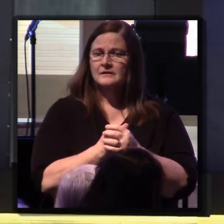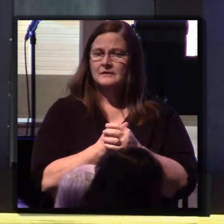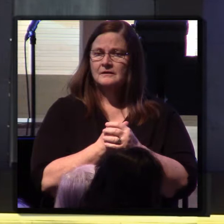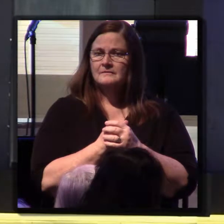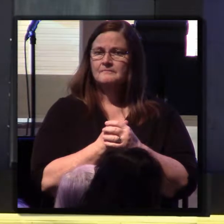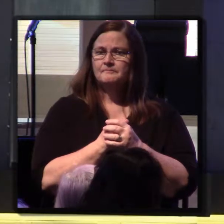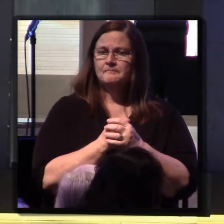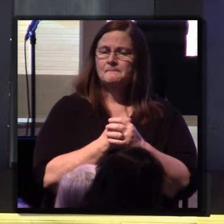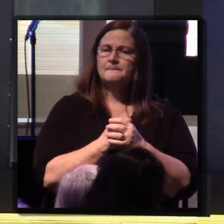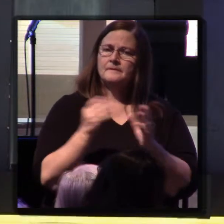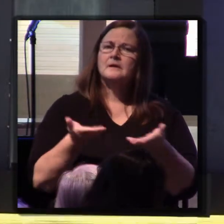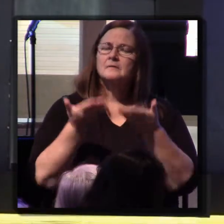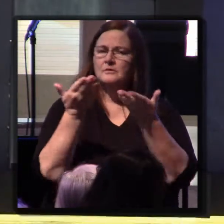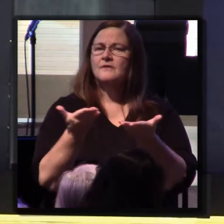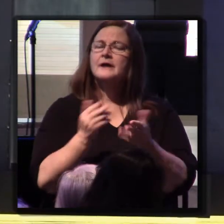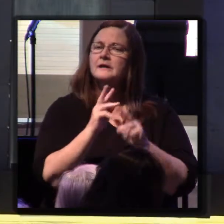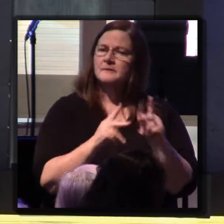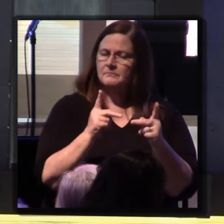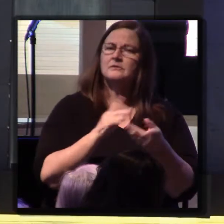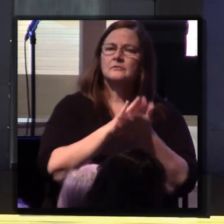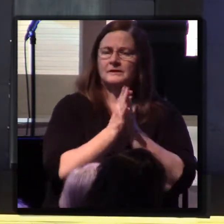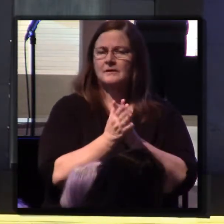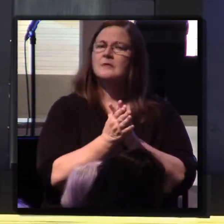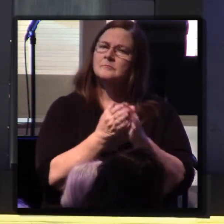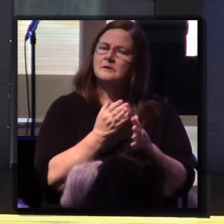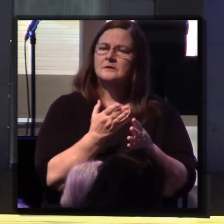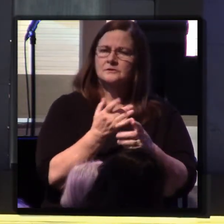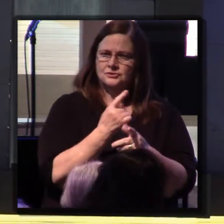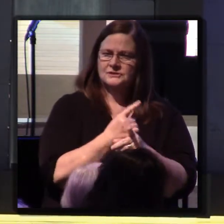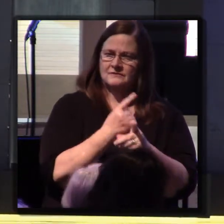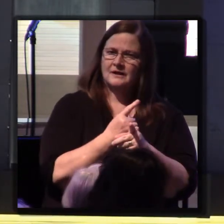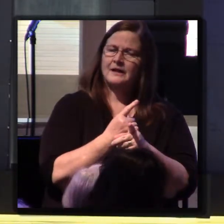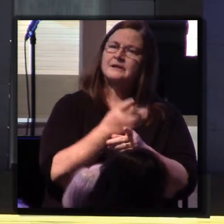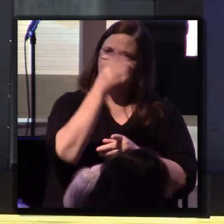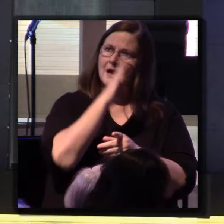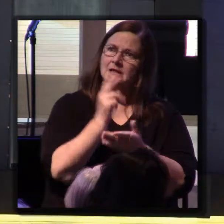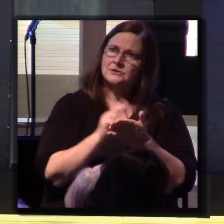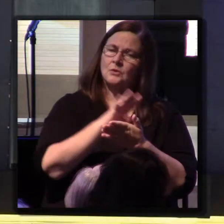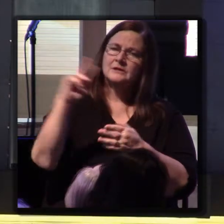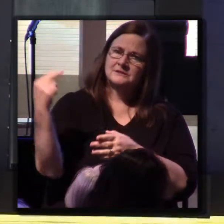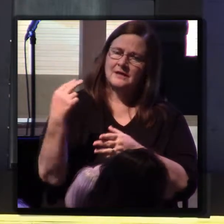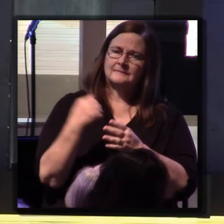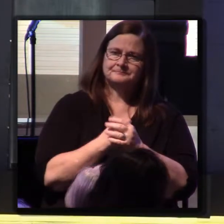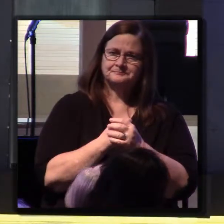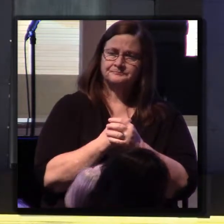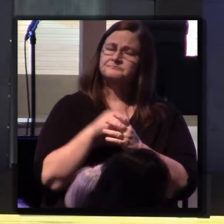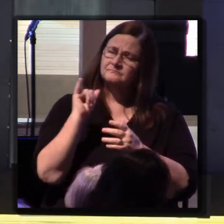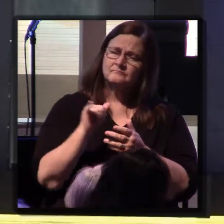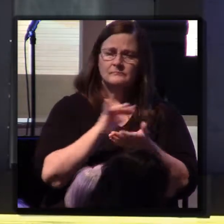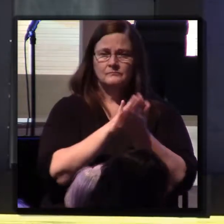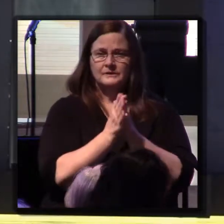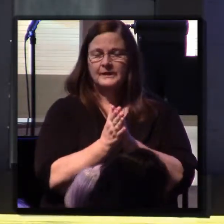sin and to providing justification in the sight of a holy God. The things they perceived as